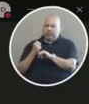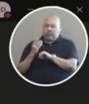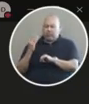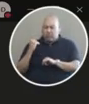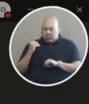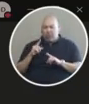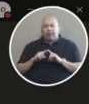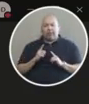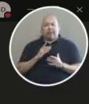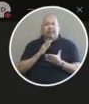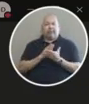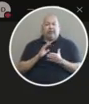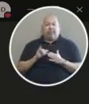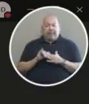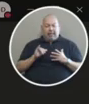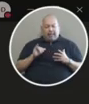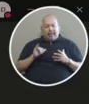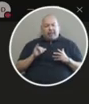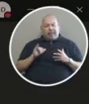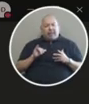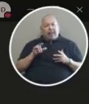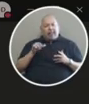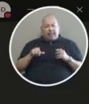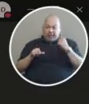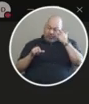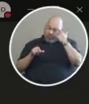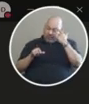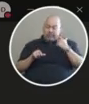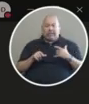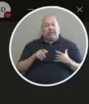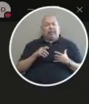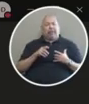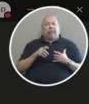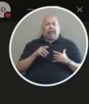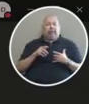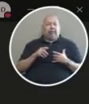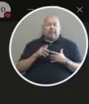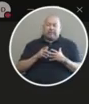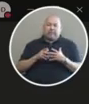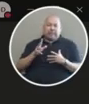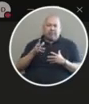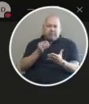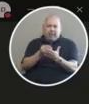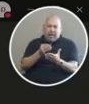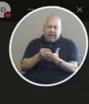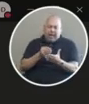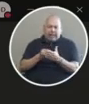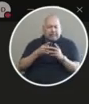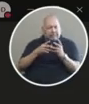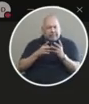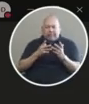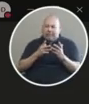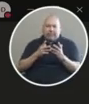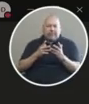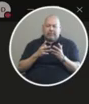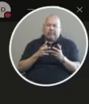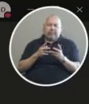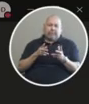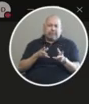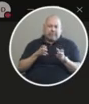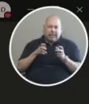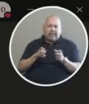before, in spite of the fact that it was bleeding its citizens dry. And instead of